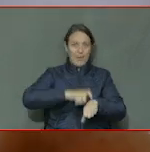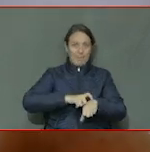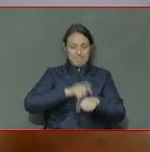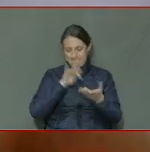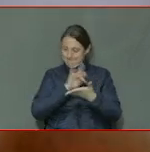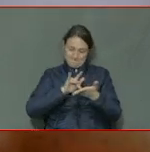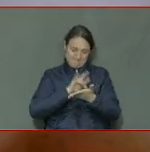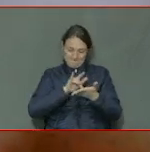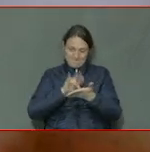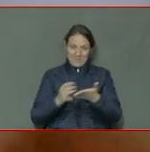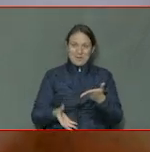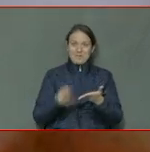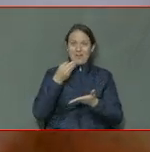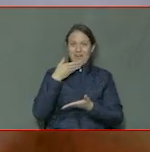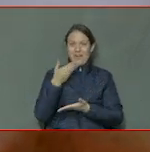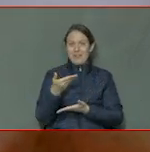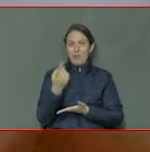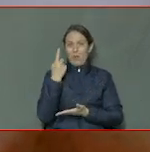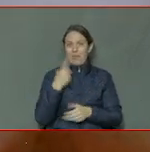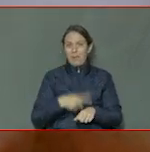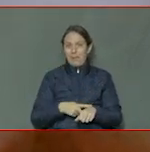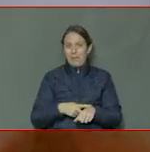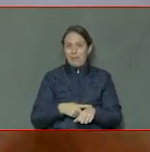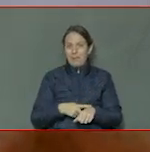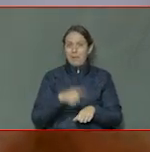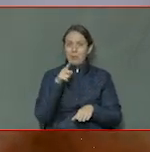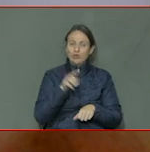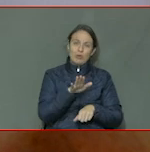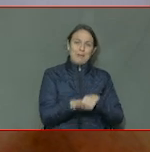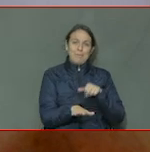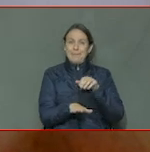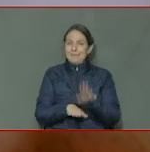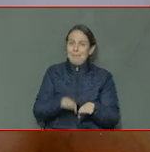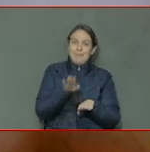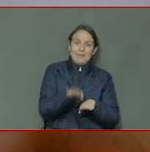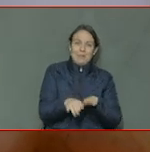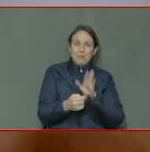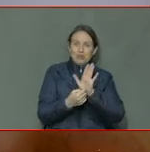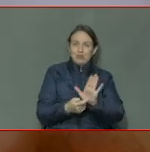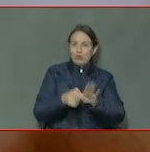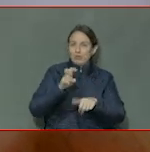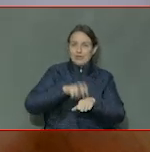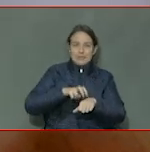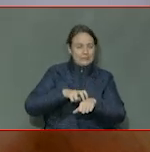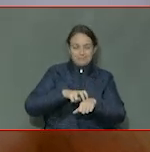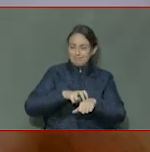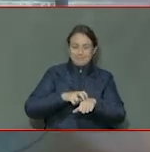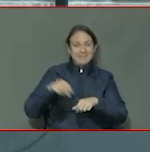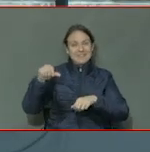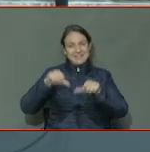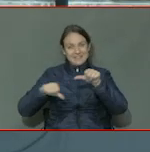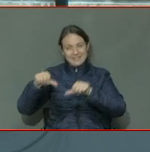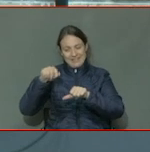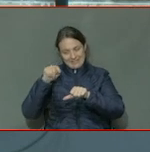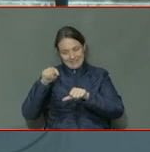the answer, because you don't get marks for doing maths. You get marks for the science. Going to get